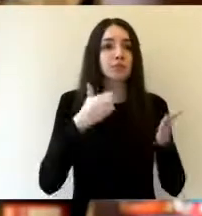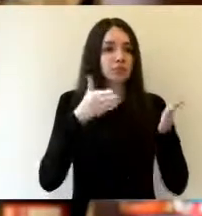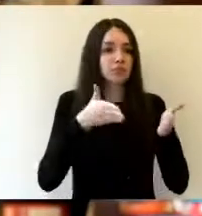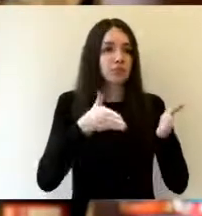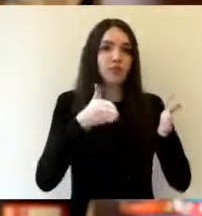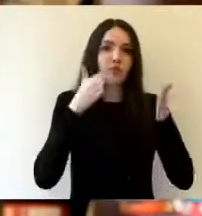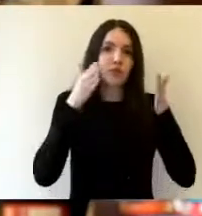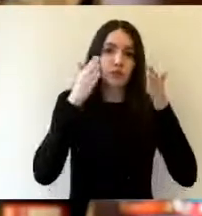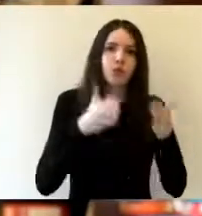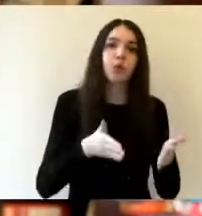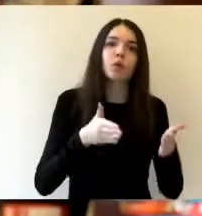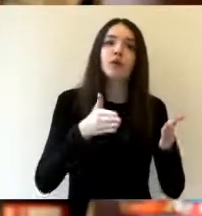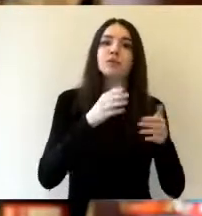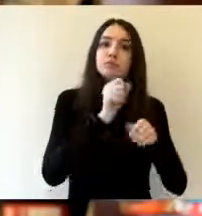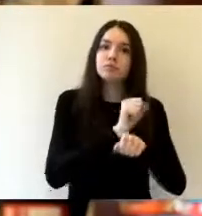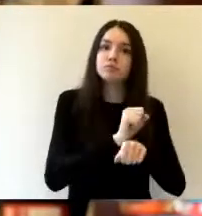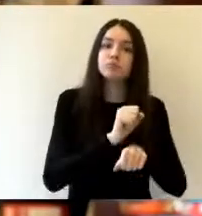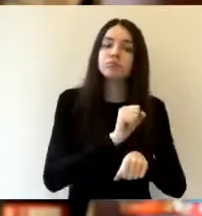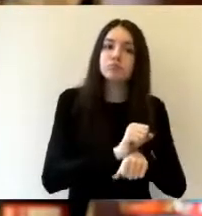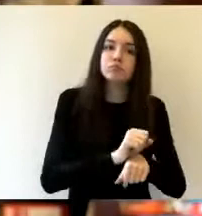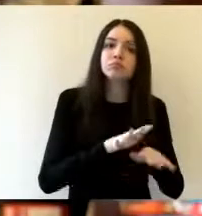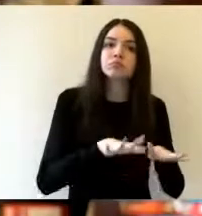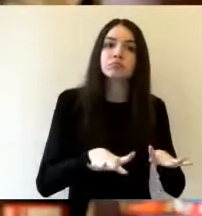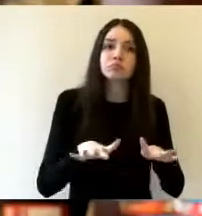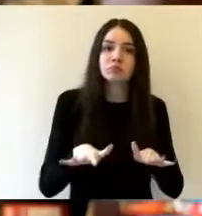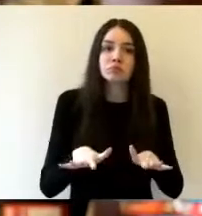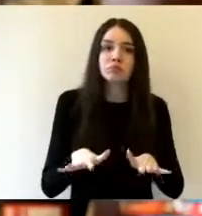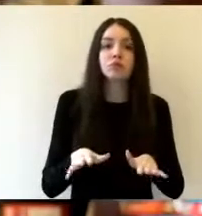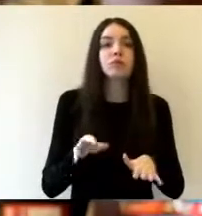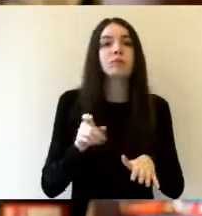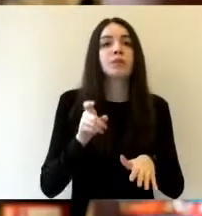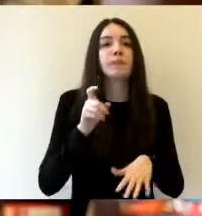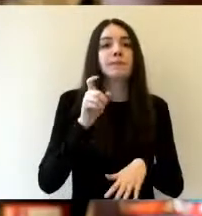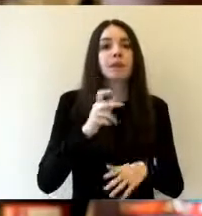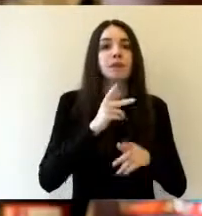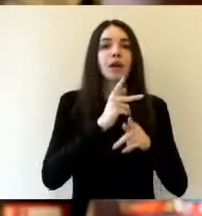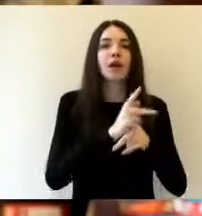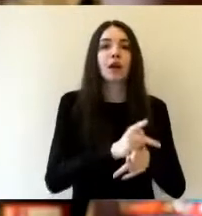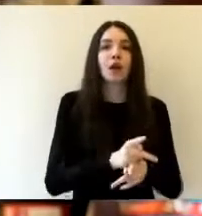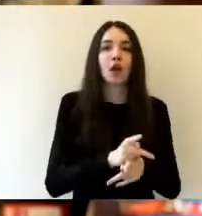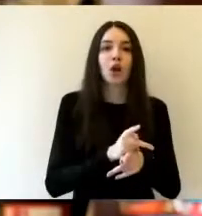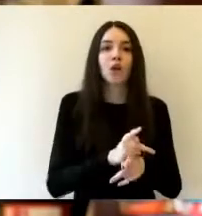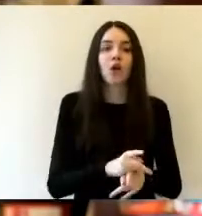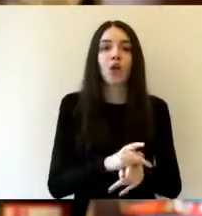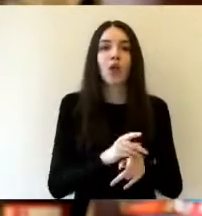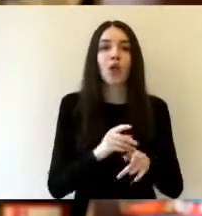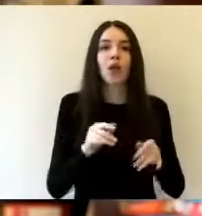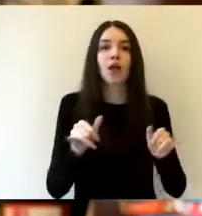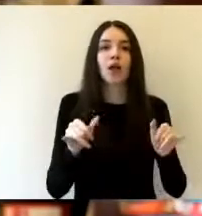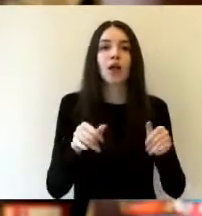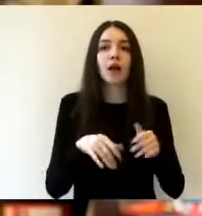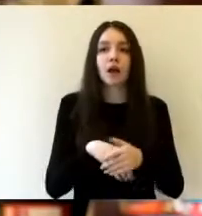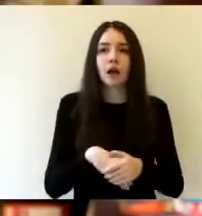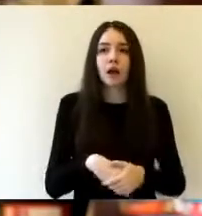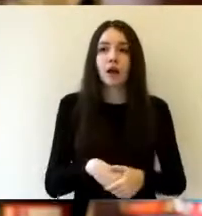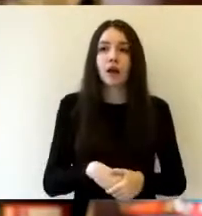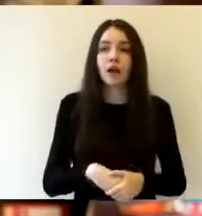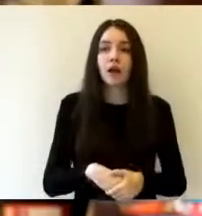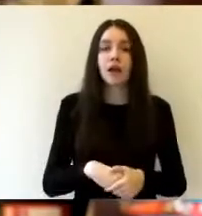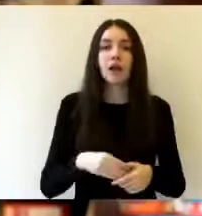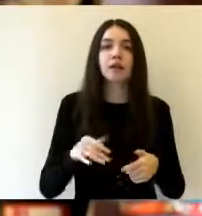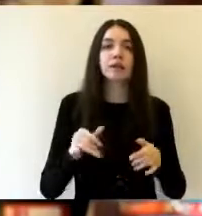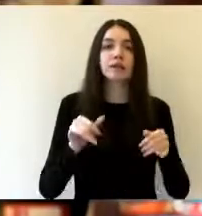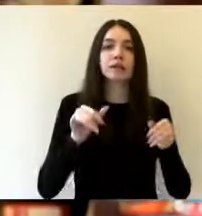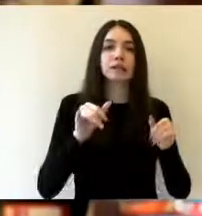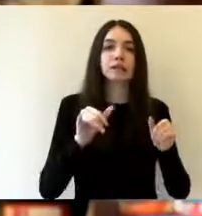that. So basically, we're very careful. The idea of measuring twice and cutting once is